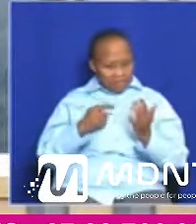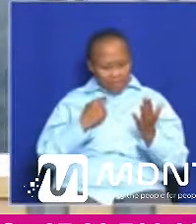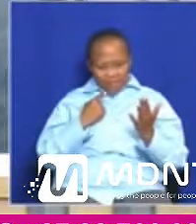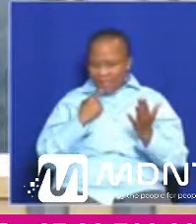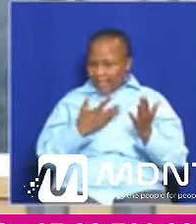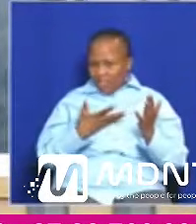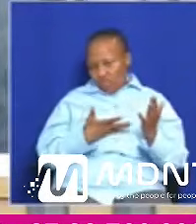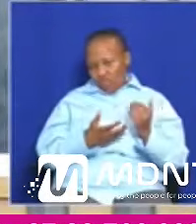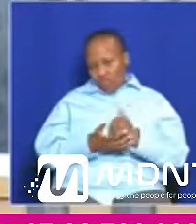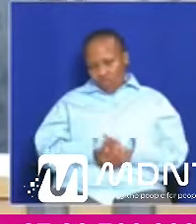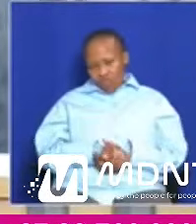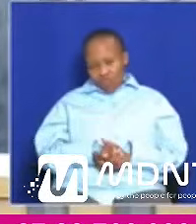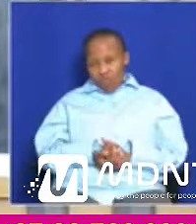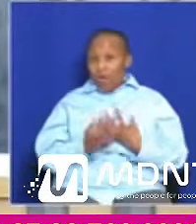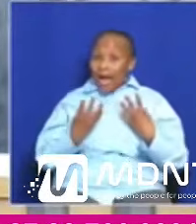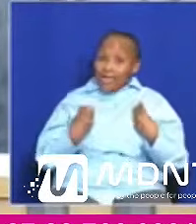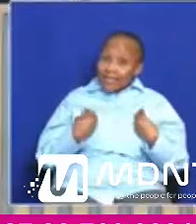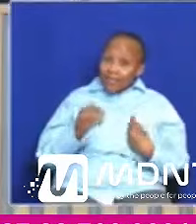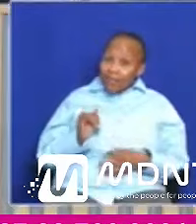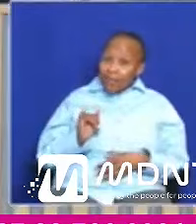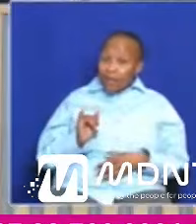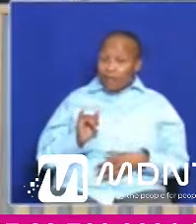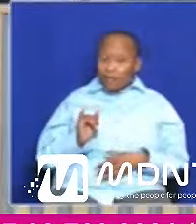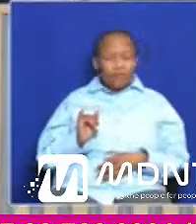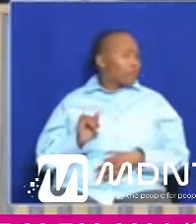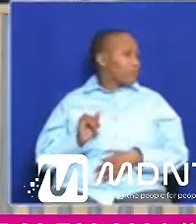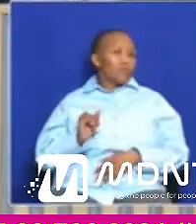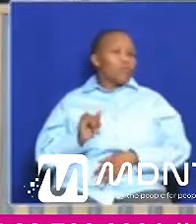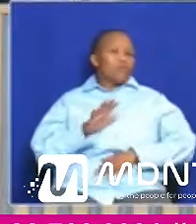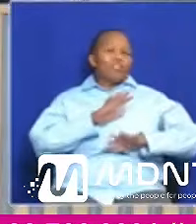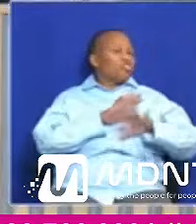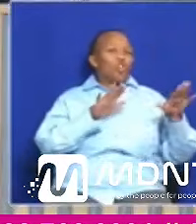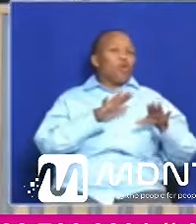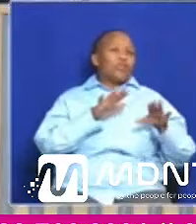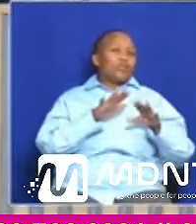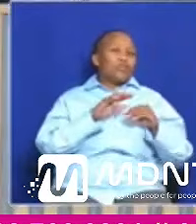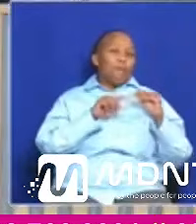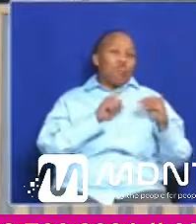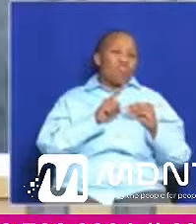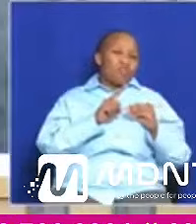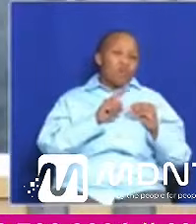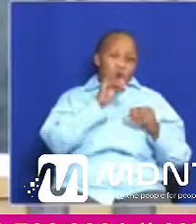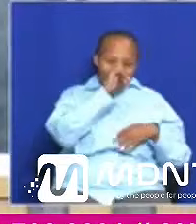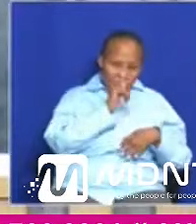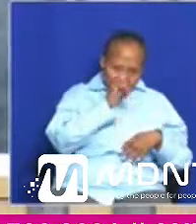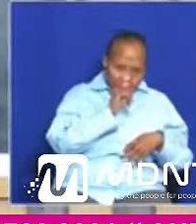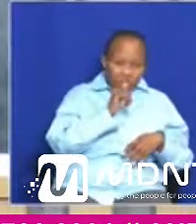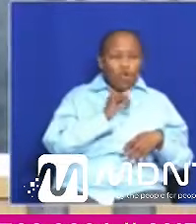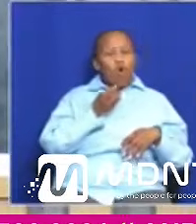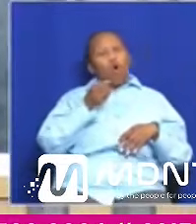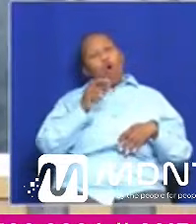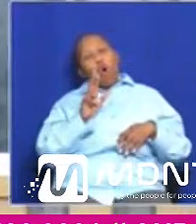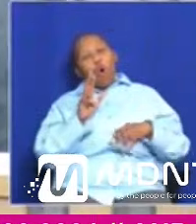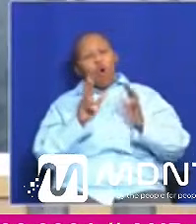Do you accept? Not on the basis of criminality, Indeed. but on the basis of alleged non-performance. Indeed,